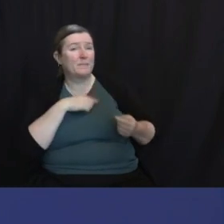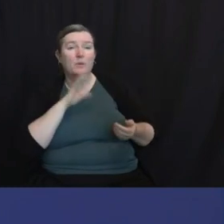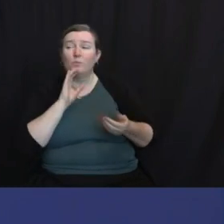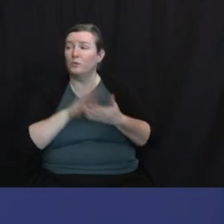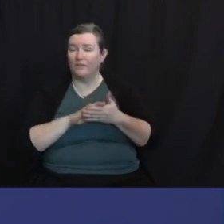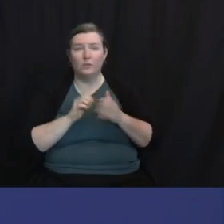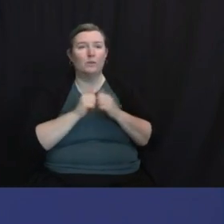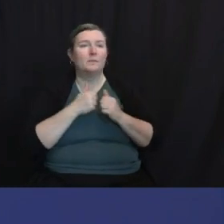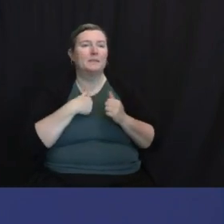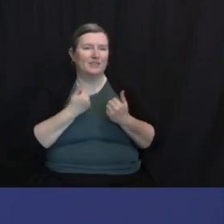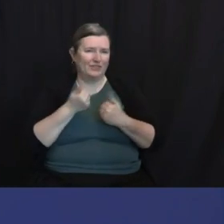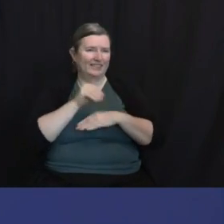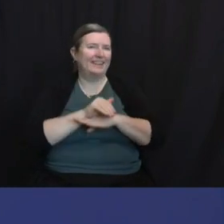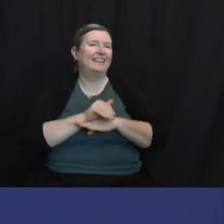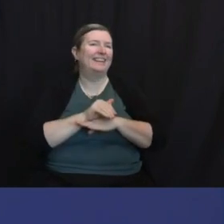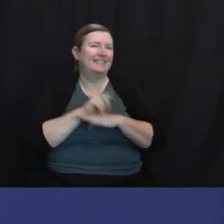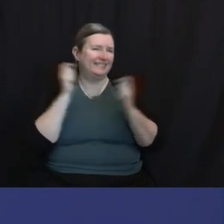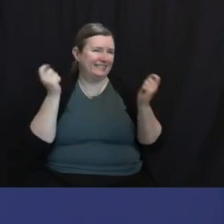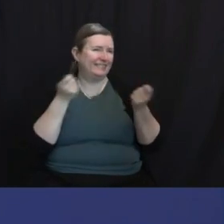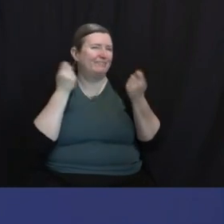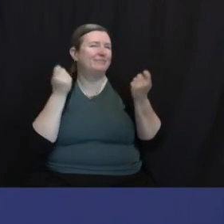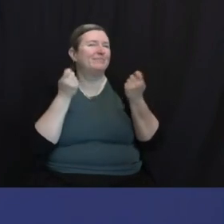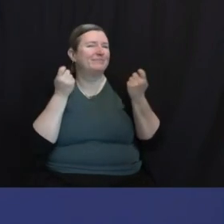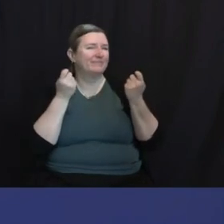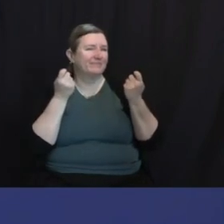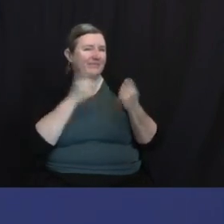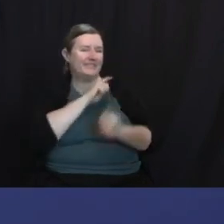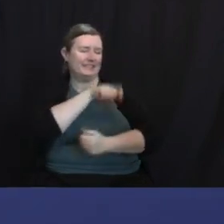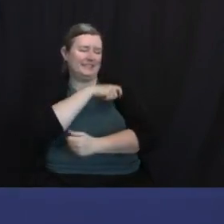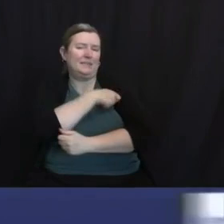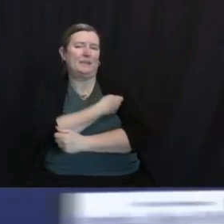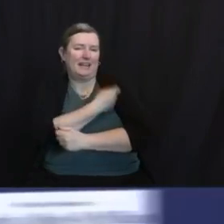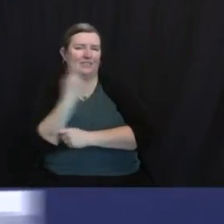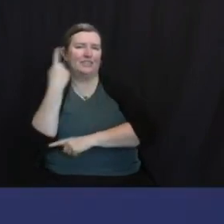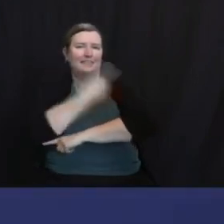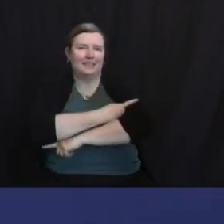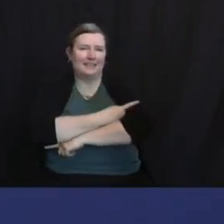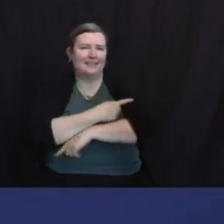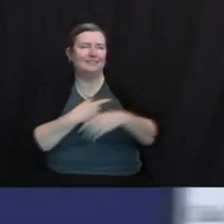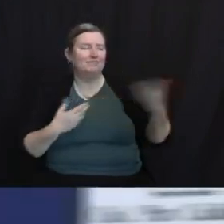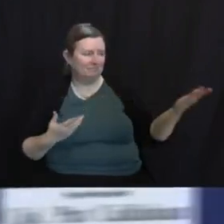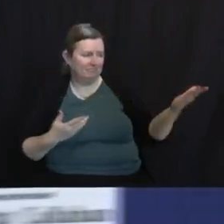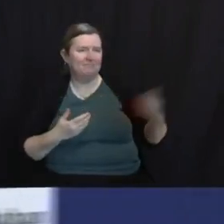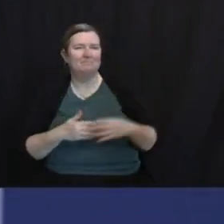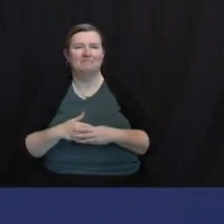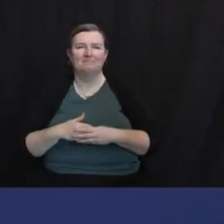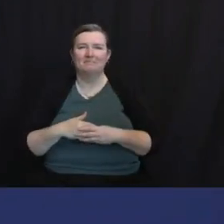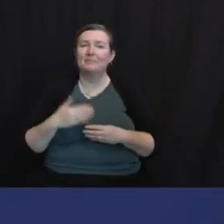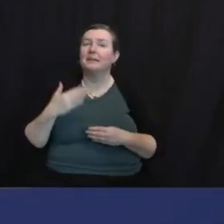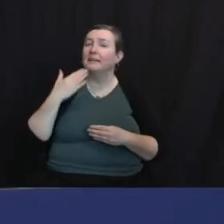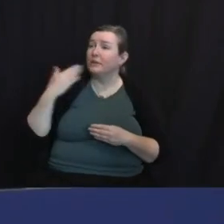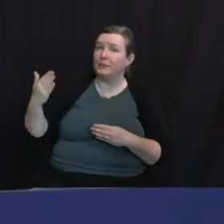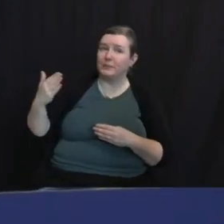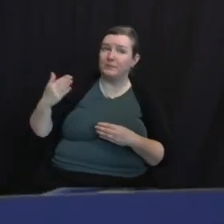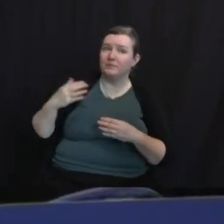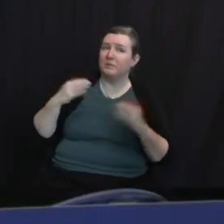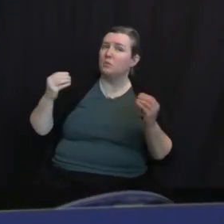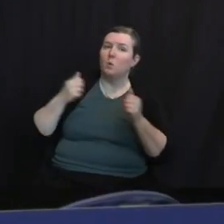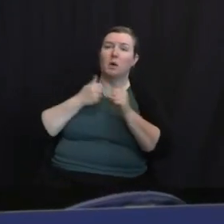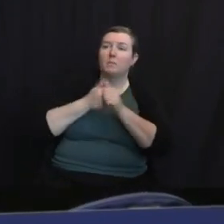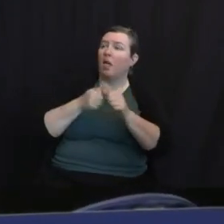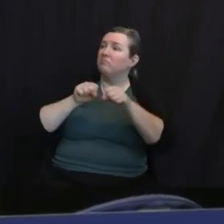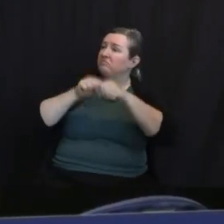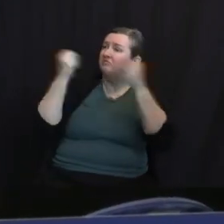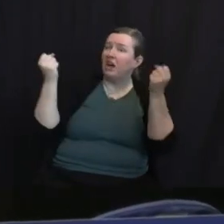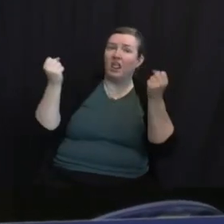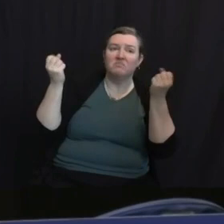way to celebrate St. Patrick's Day. Over to you. Thanks, Governor. Good afternoon. We have no EO compliance violations